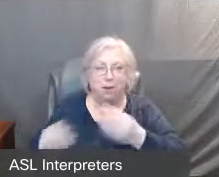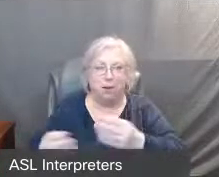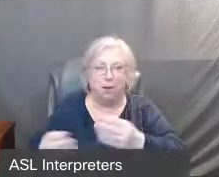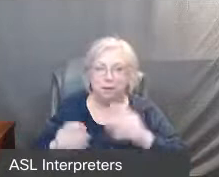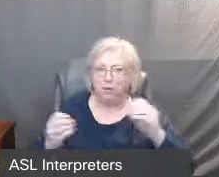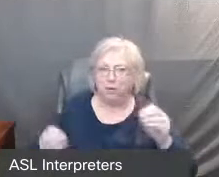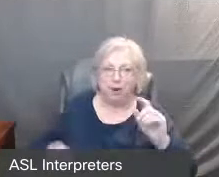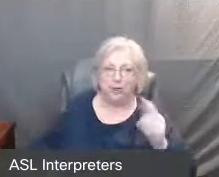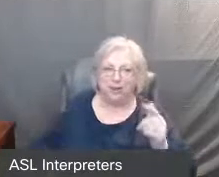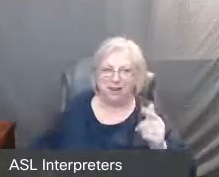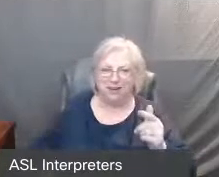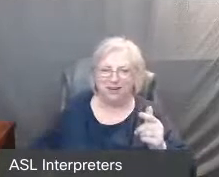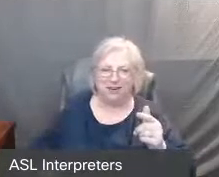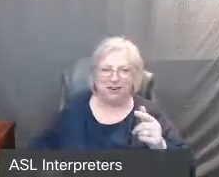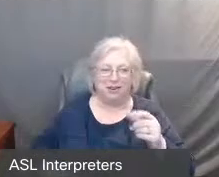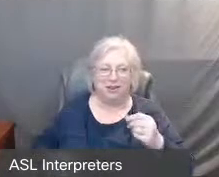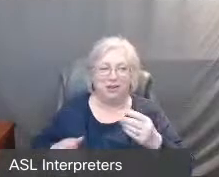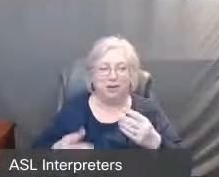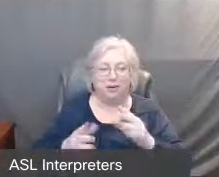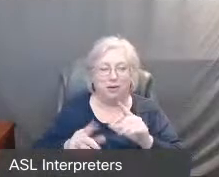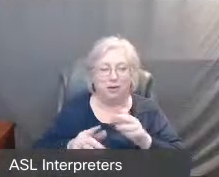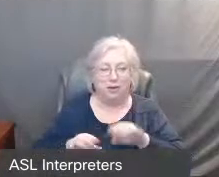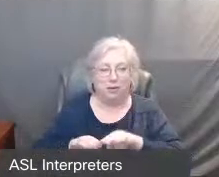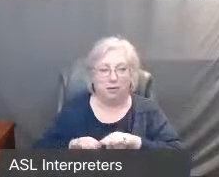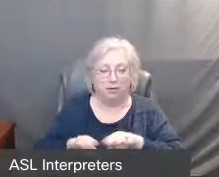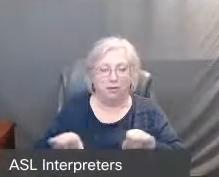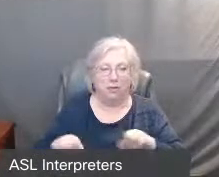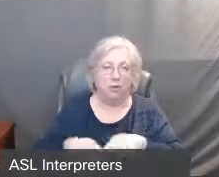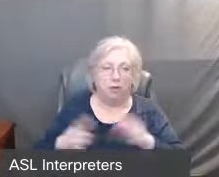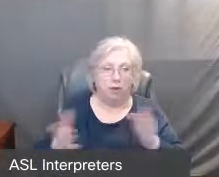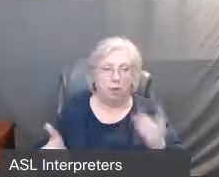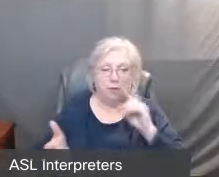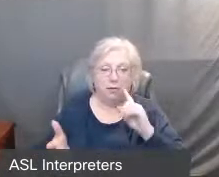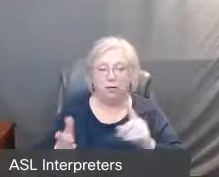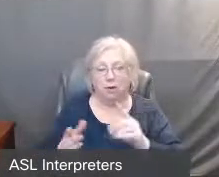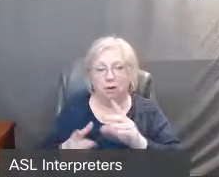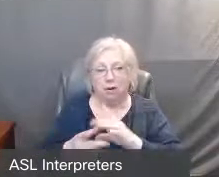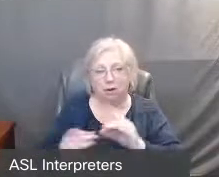point. Certainly the floor is still open for any questions or comments.